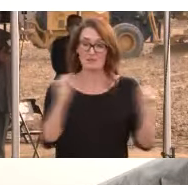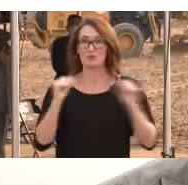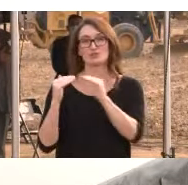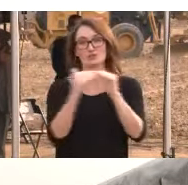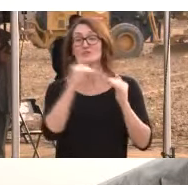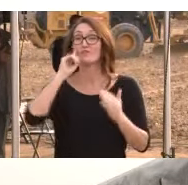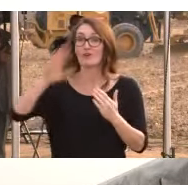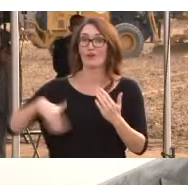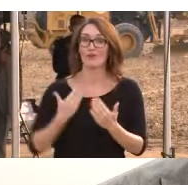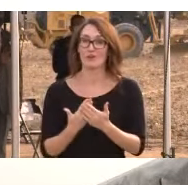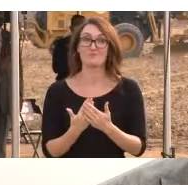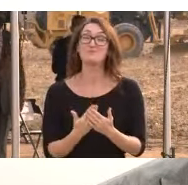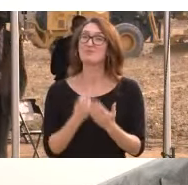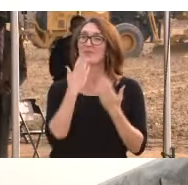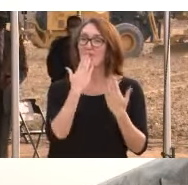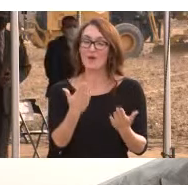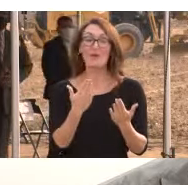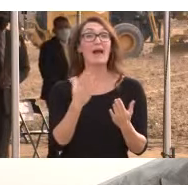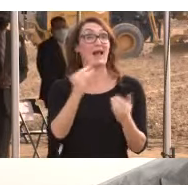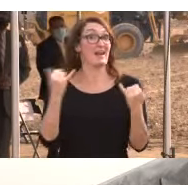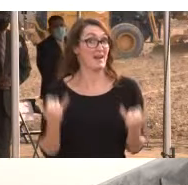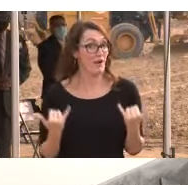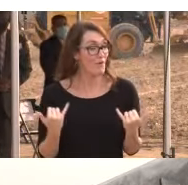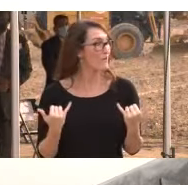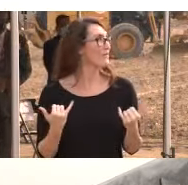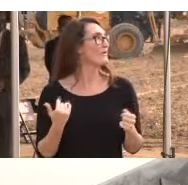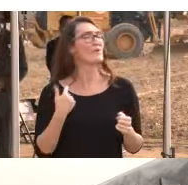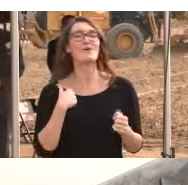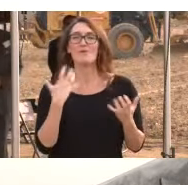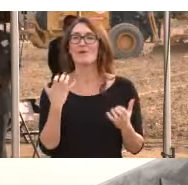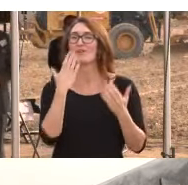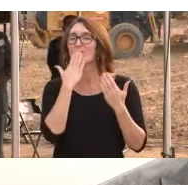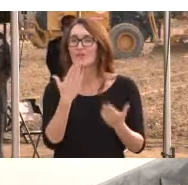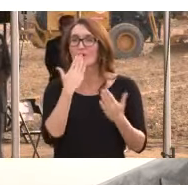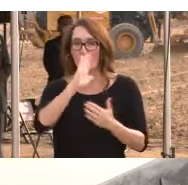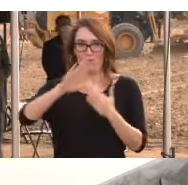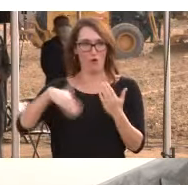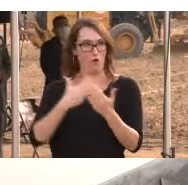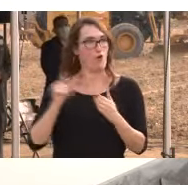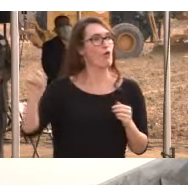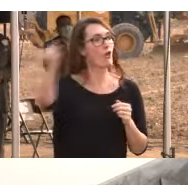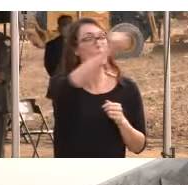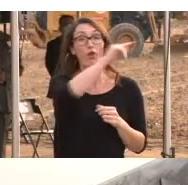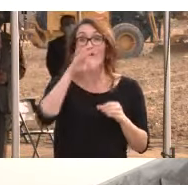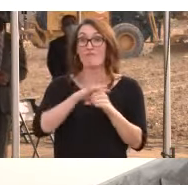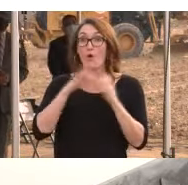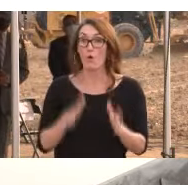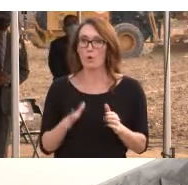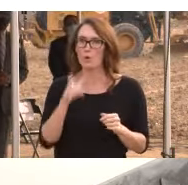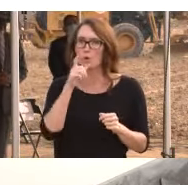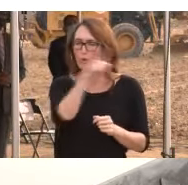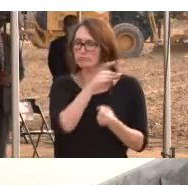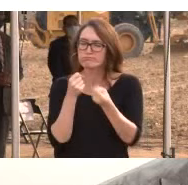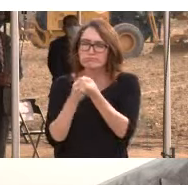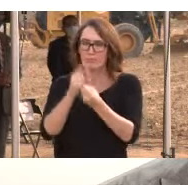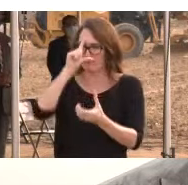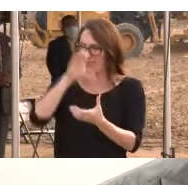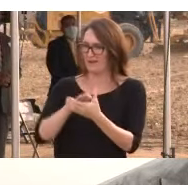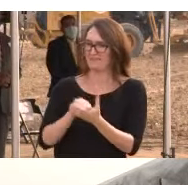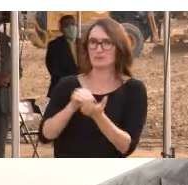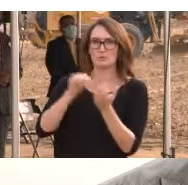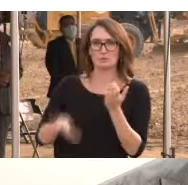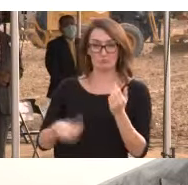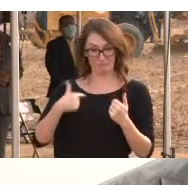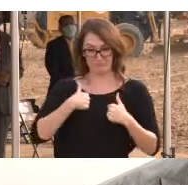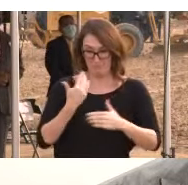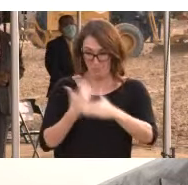justice for all. Thank you. And at this time, I would like to thank all the voters for believing in students. Being born and